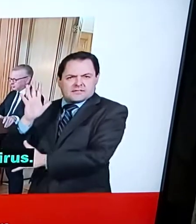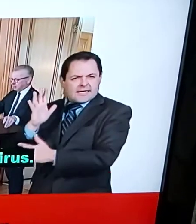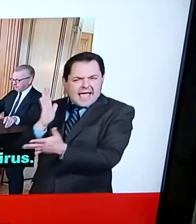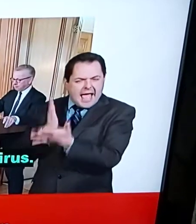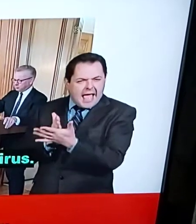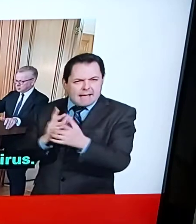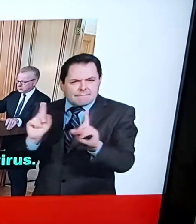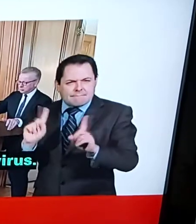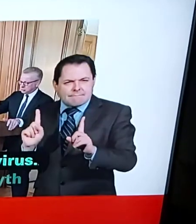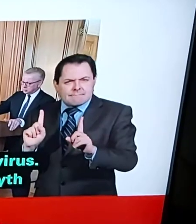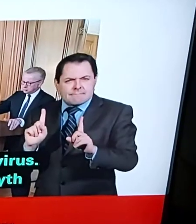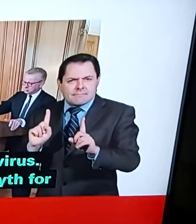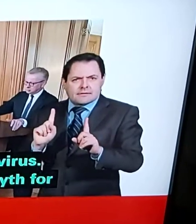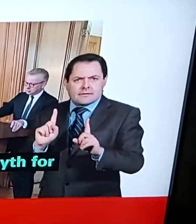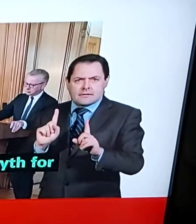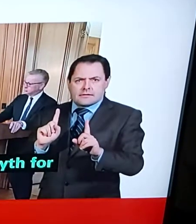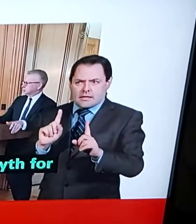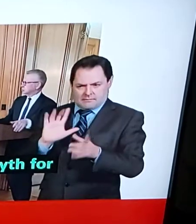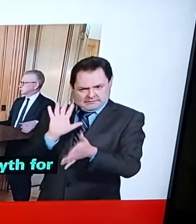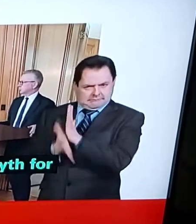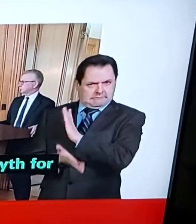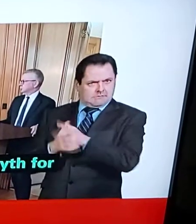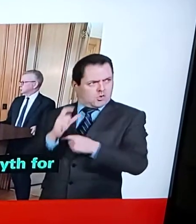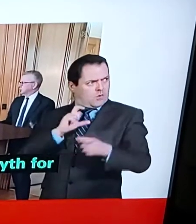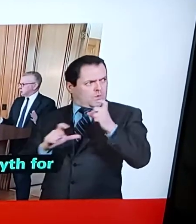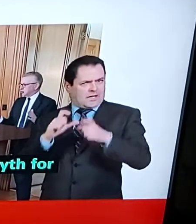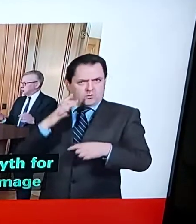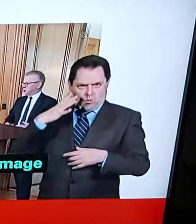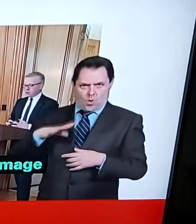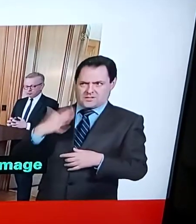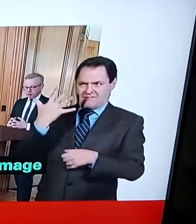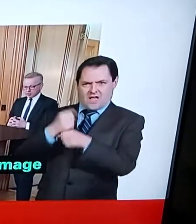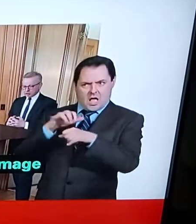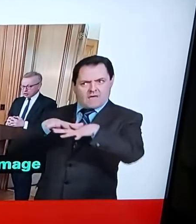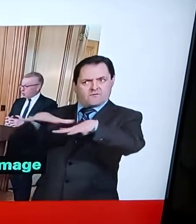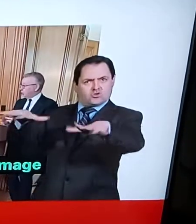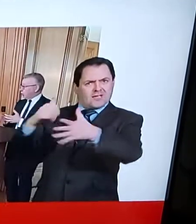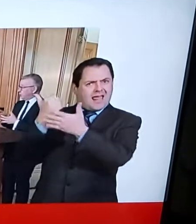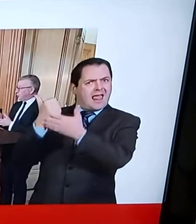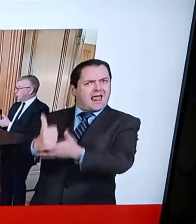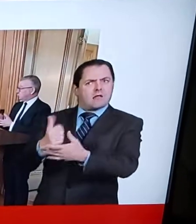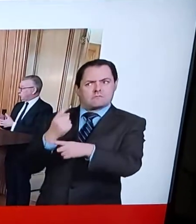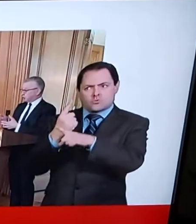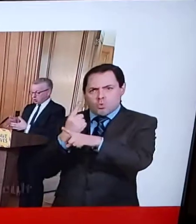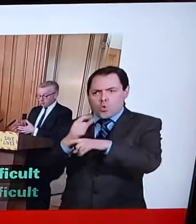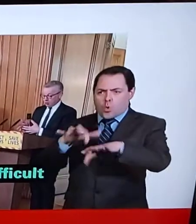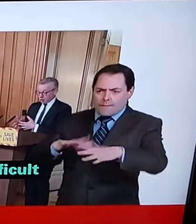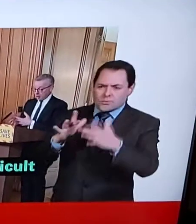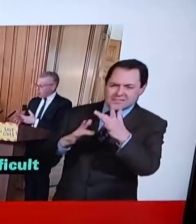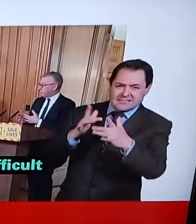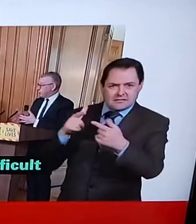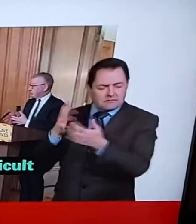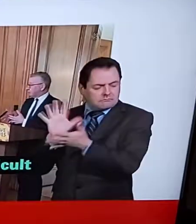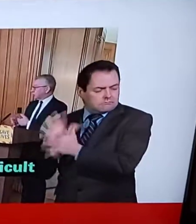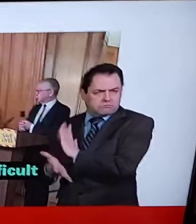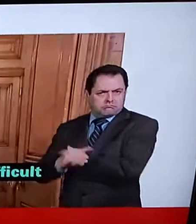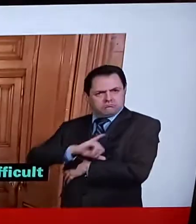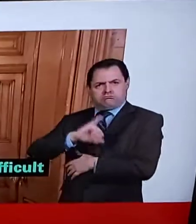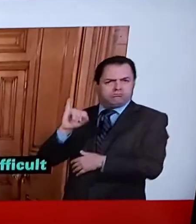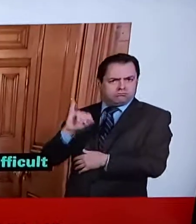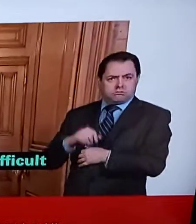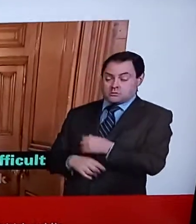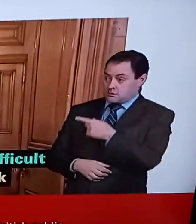damage these people are doing to communication at a very difficult time for this country? Thank you very much, David. On the first point, I'm